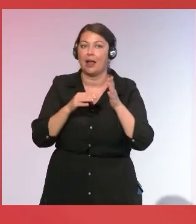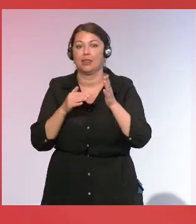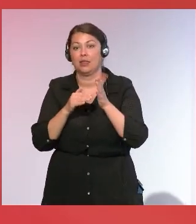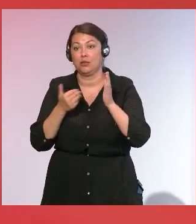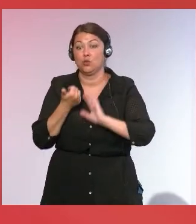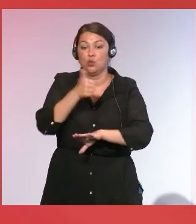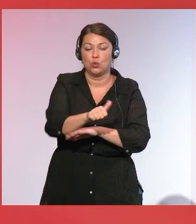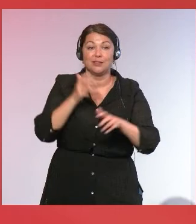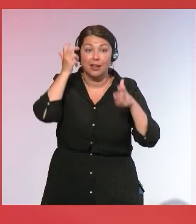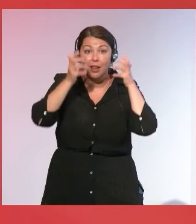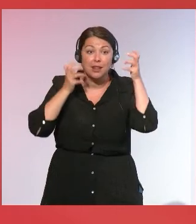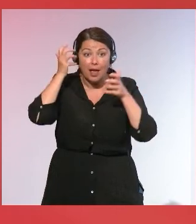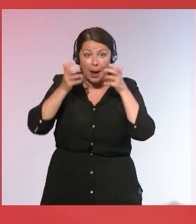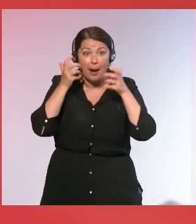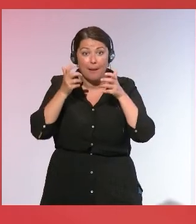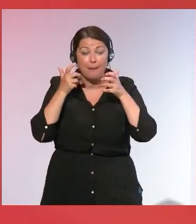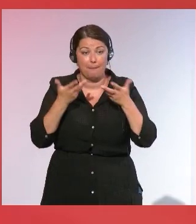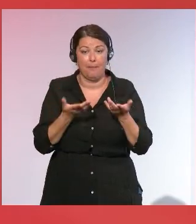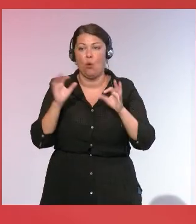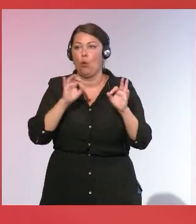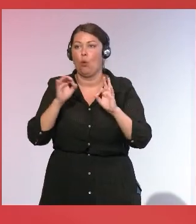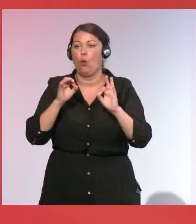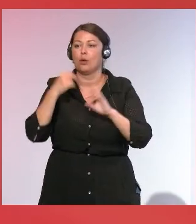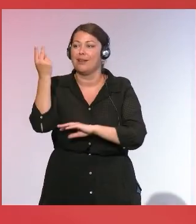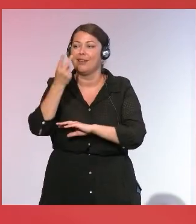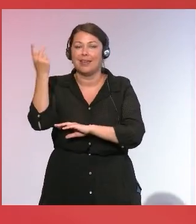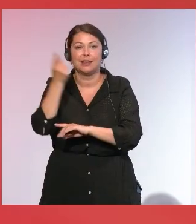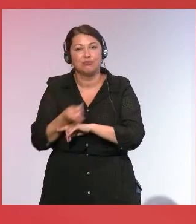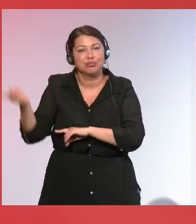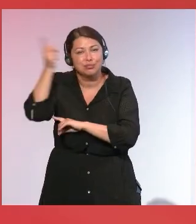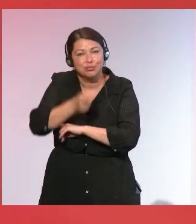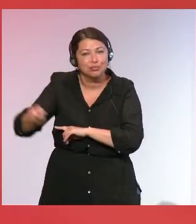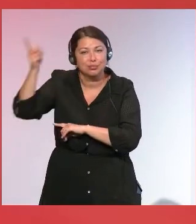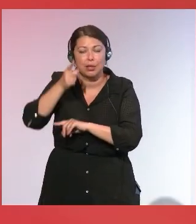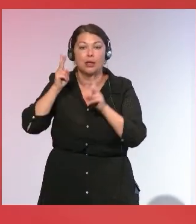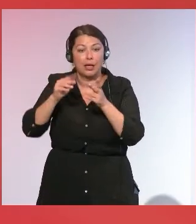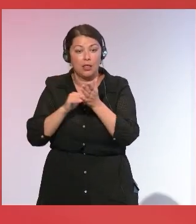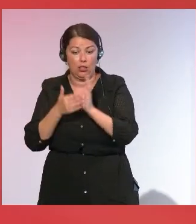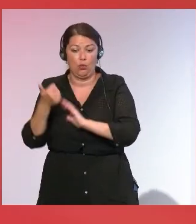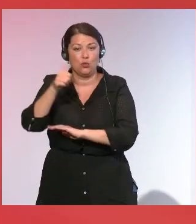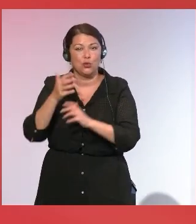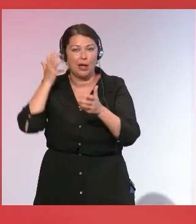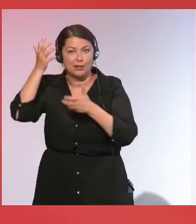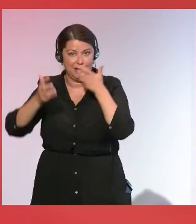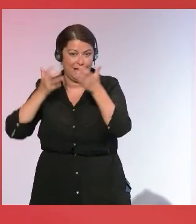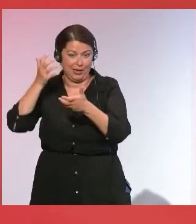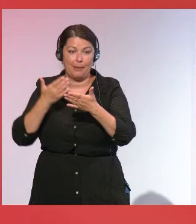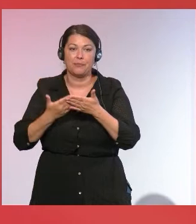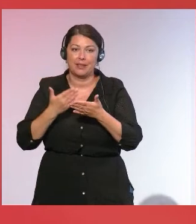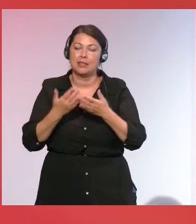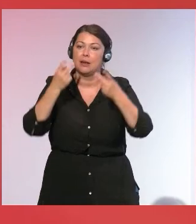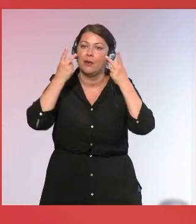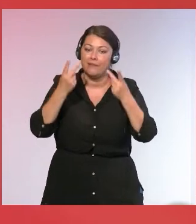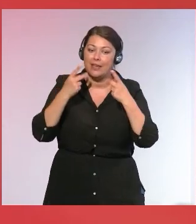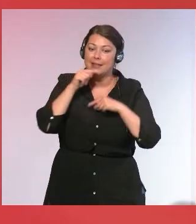So make sure that the health community are there talking about these things, and also get communities on board so then they